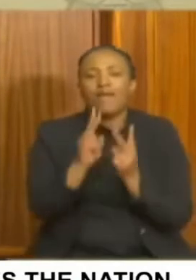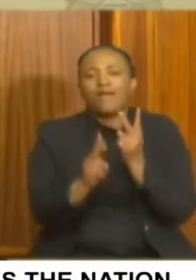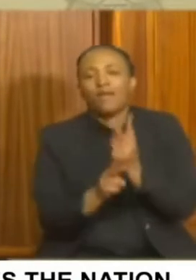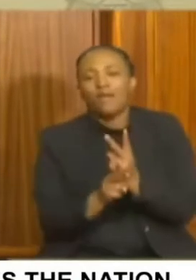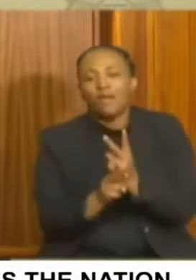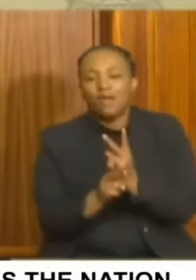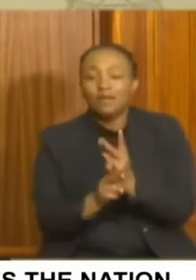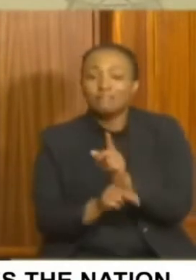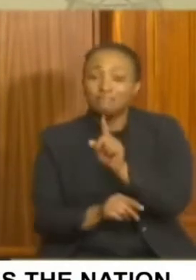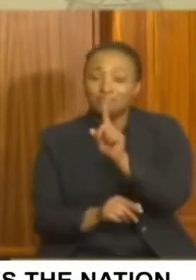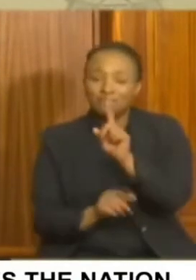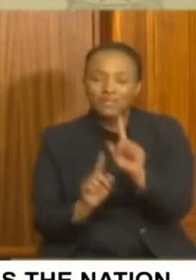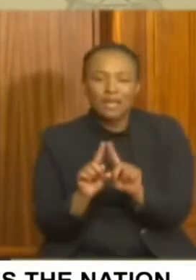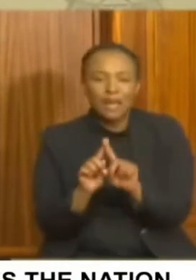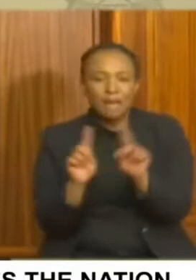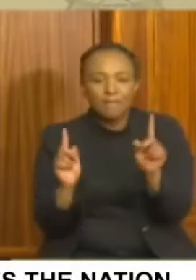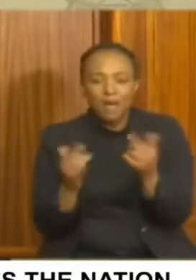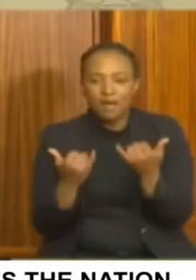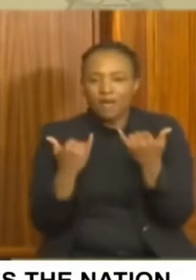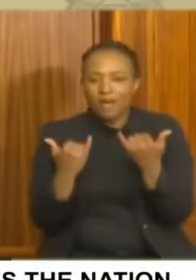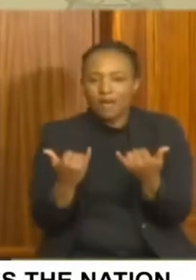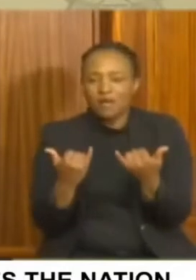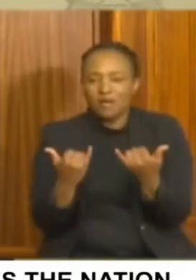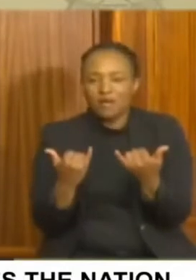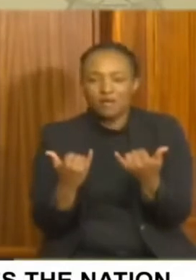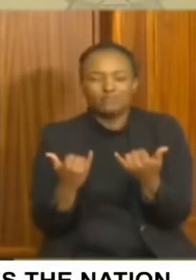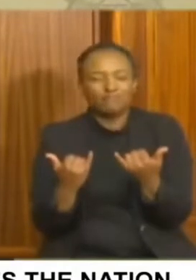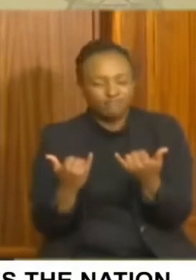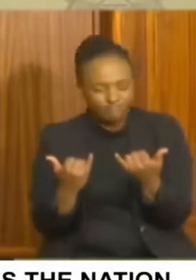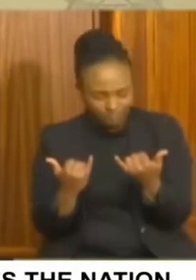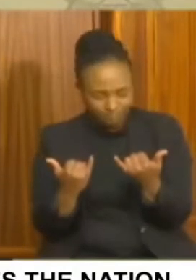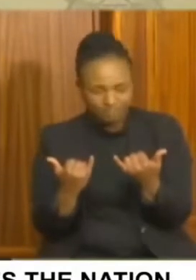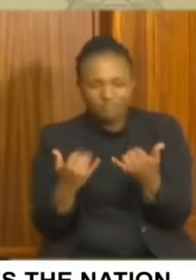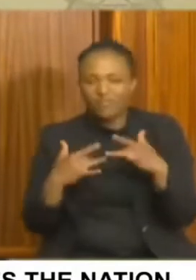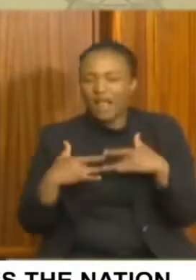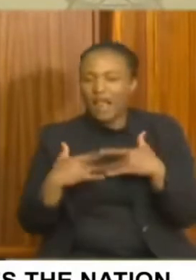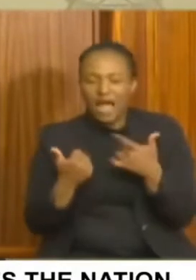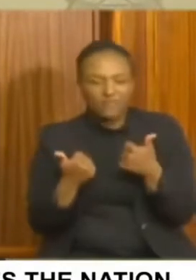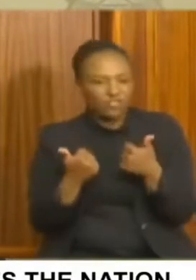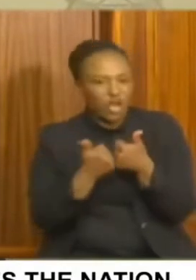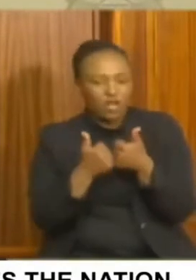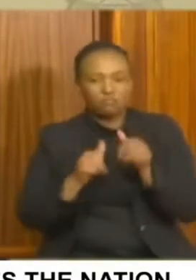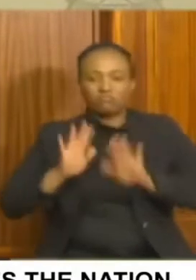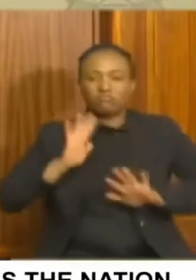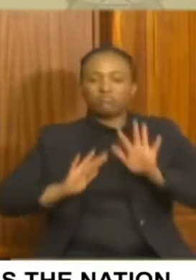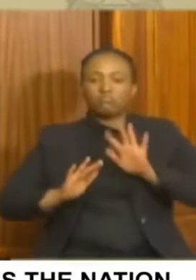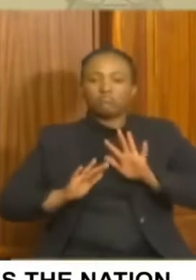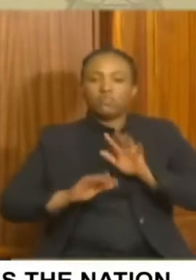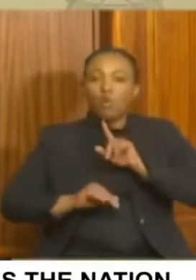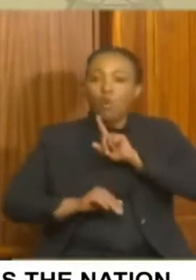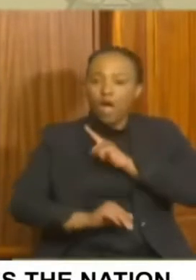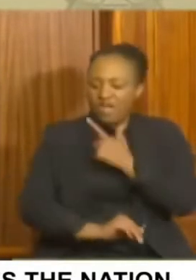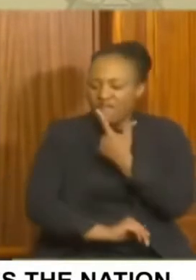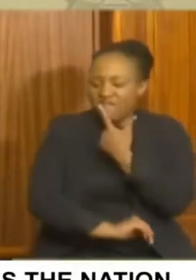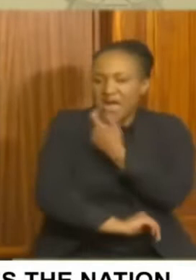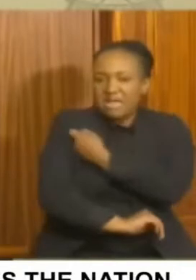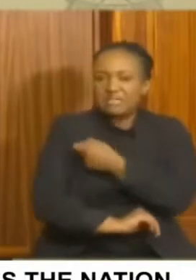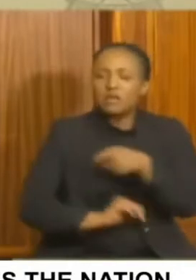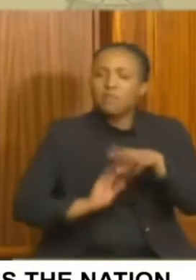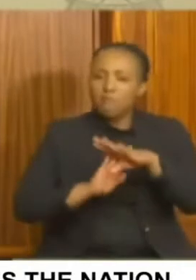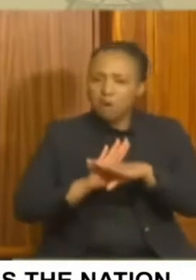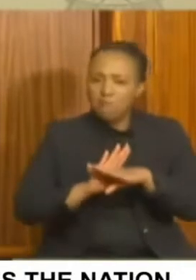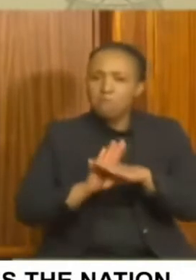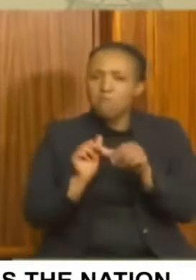Although it has encountered several setbacks, our mass vaccination program is